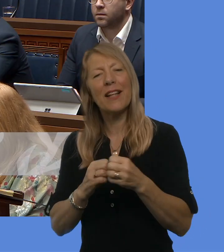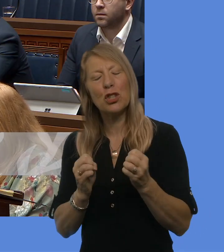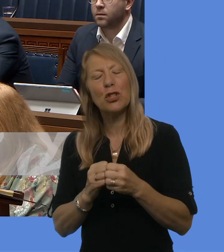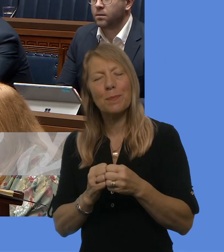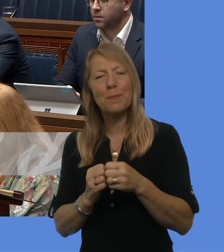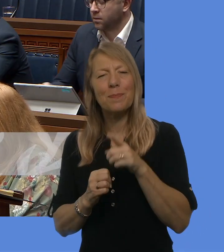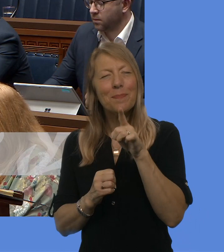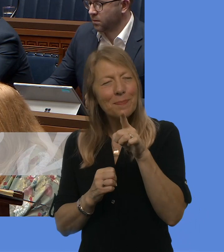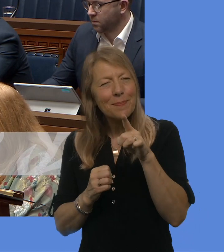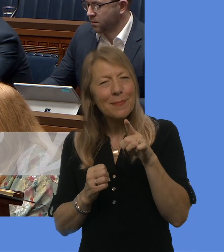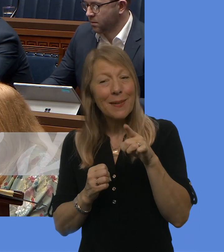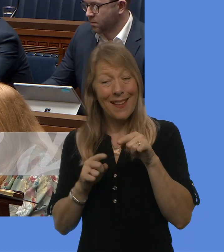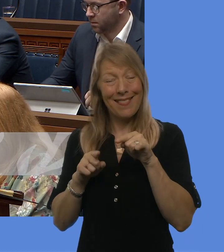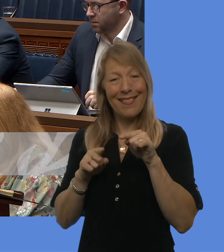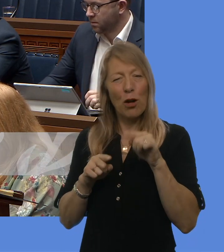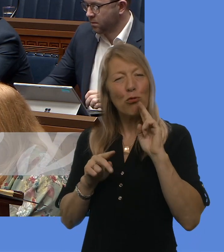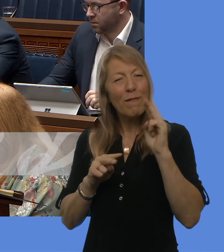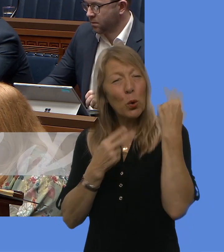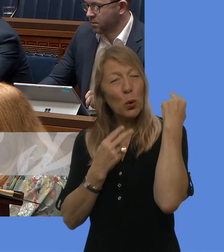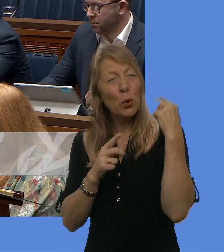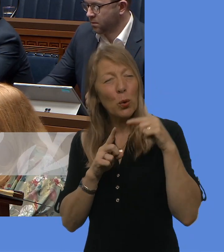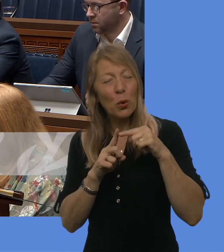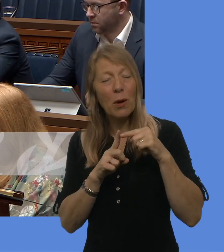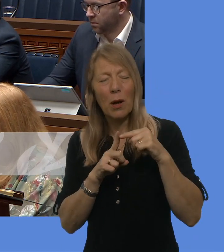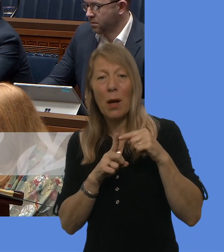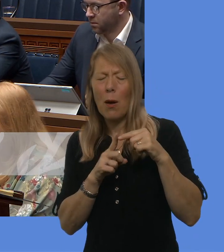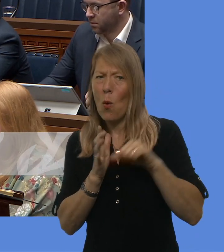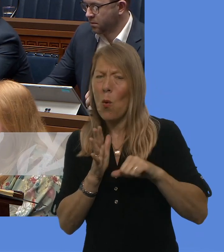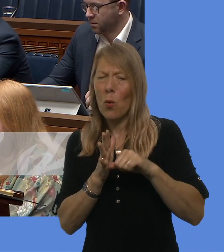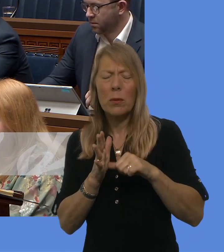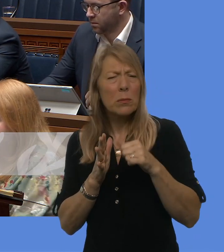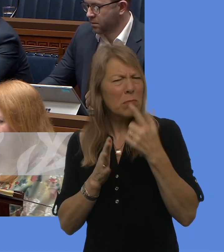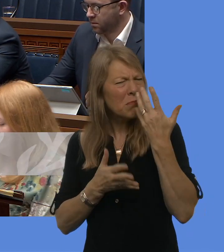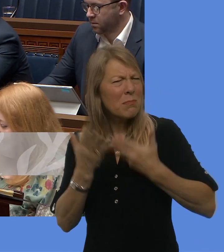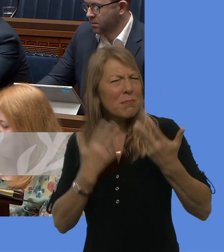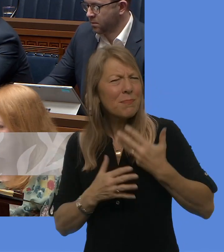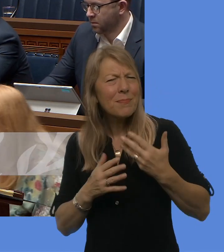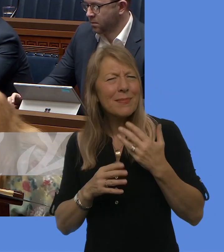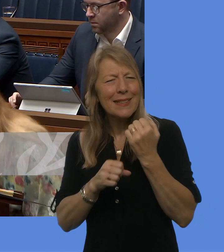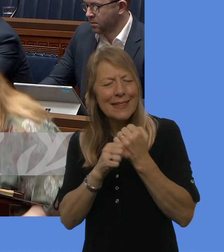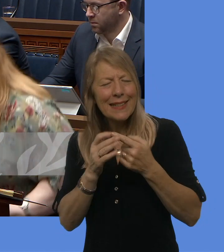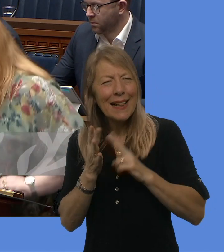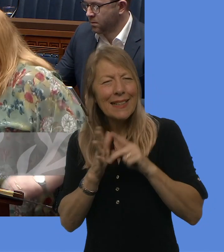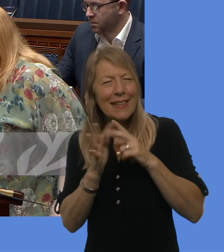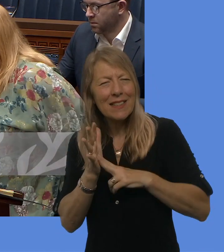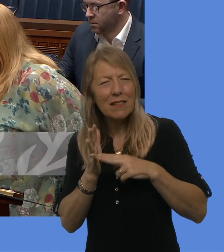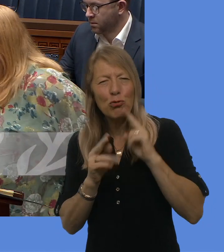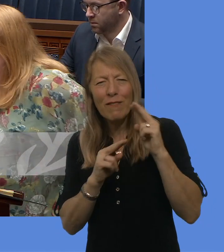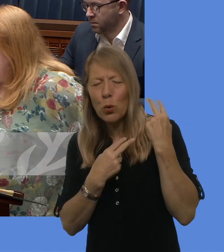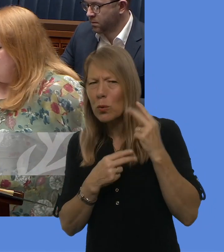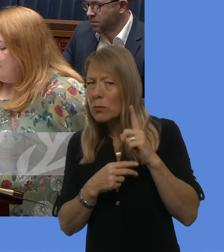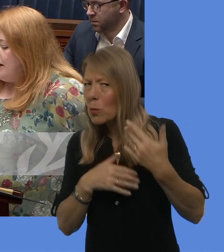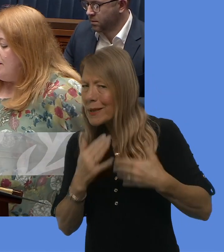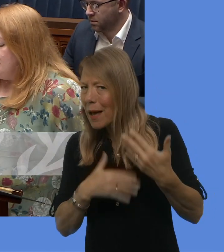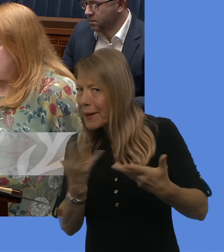important issues associated with that review, could the Minister give an update on the progress her department is making on the Gillen Review? Minister. Well, I